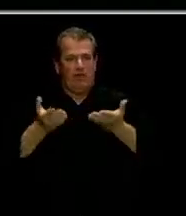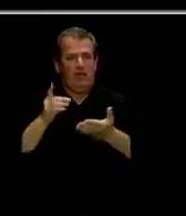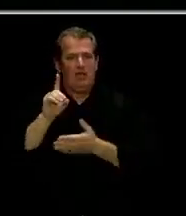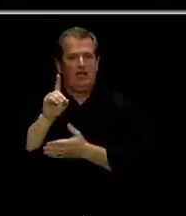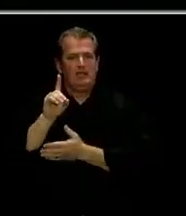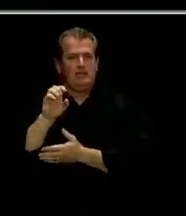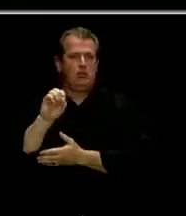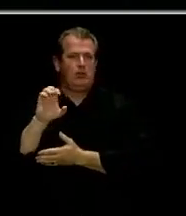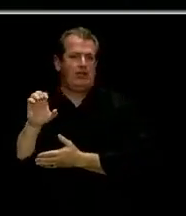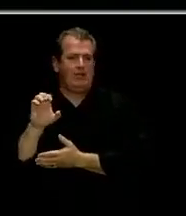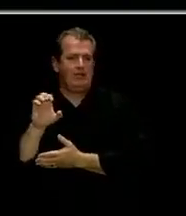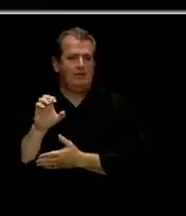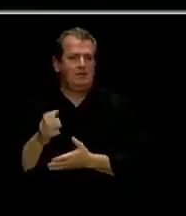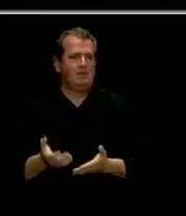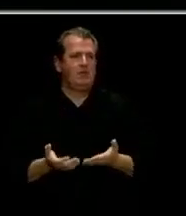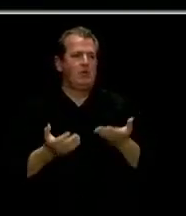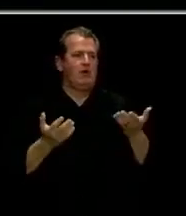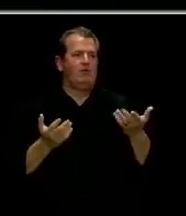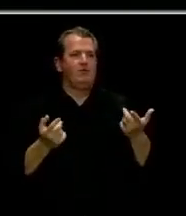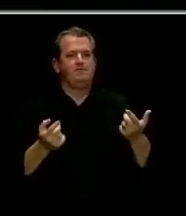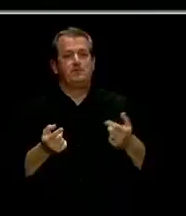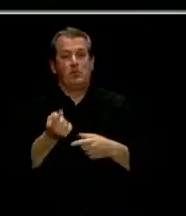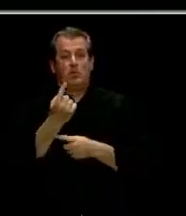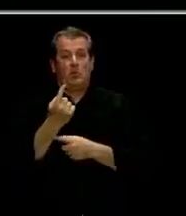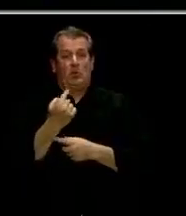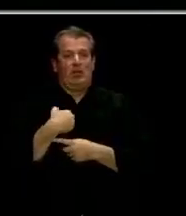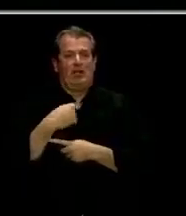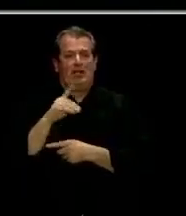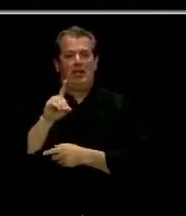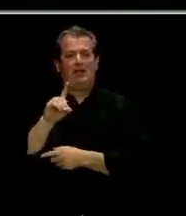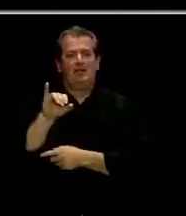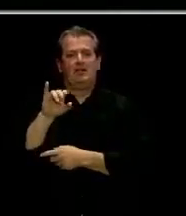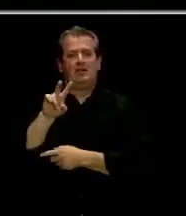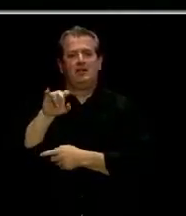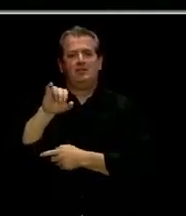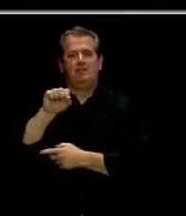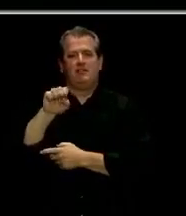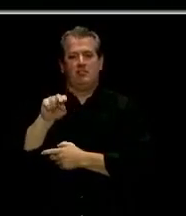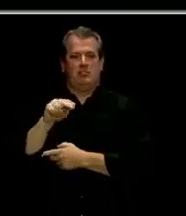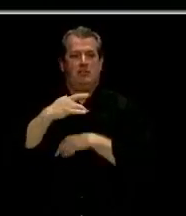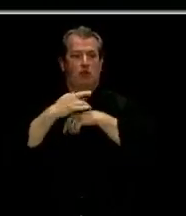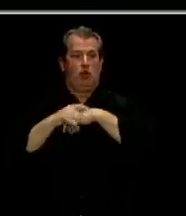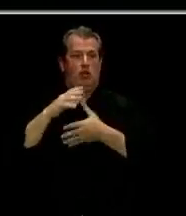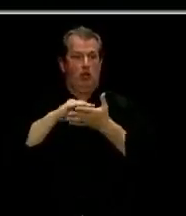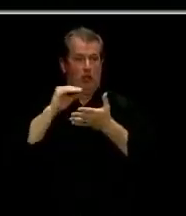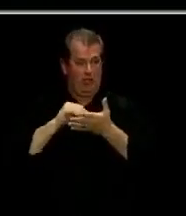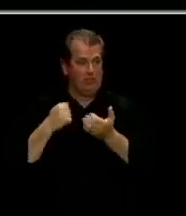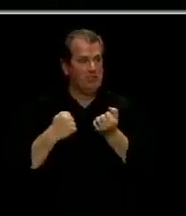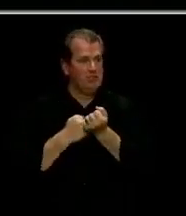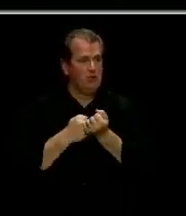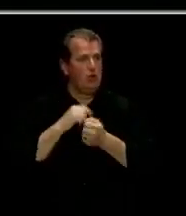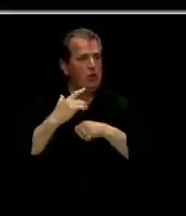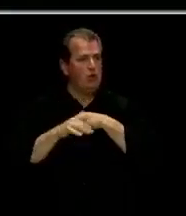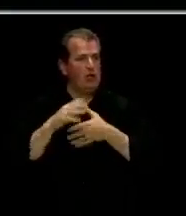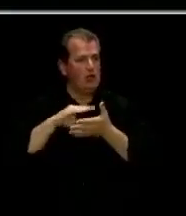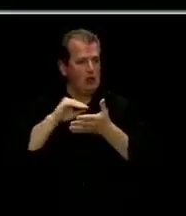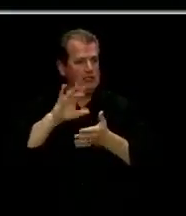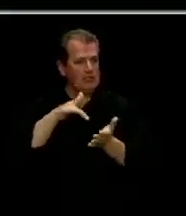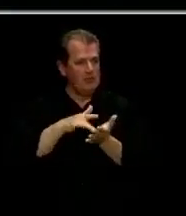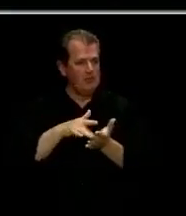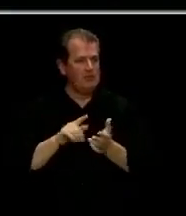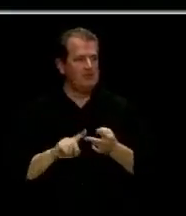or that we offer: one, we have the Division of Early Learning, which supports our early learning centers across the state. We've